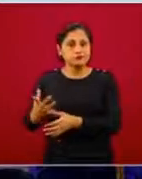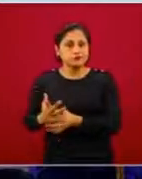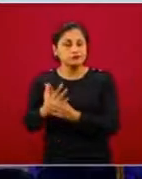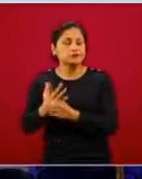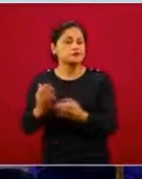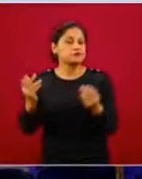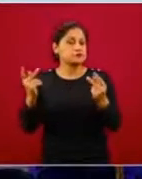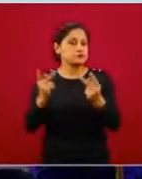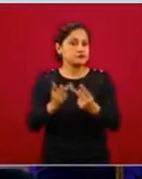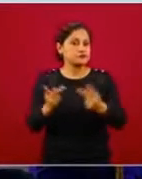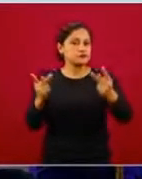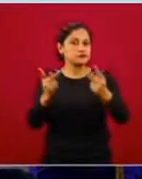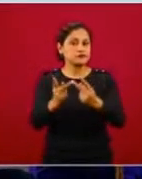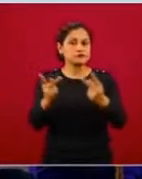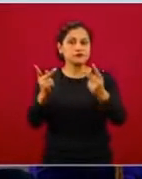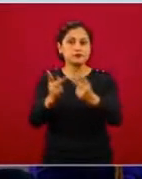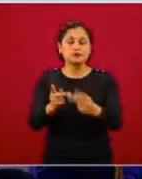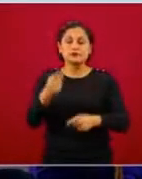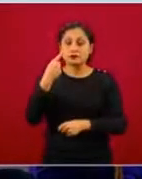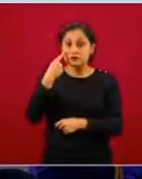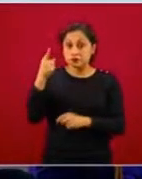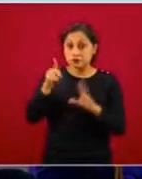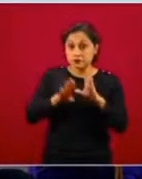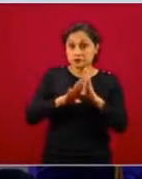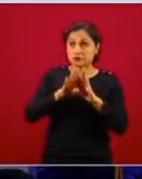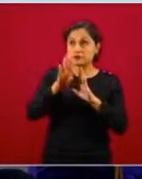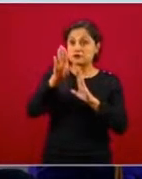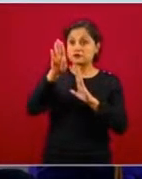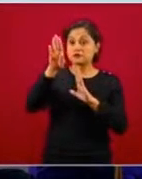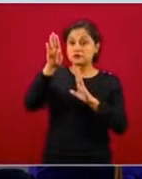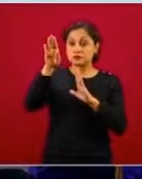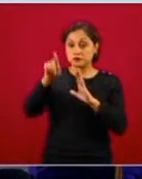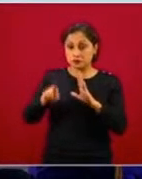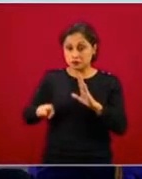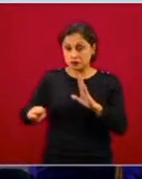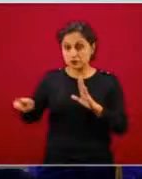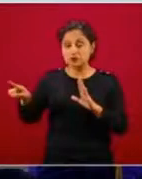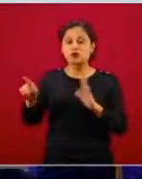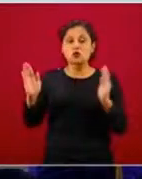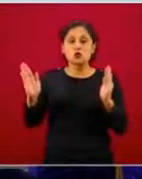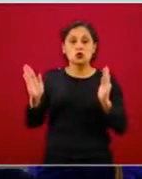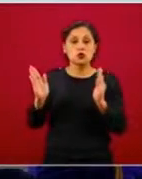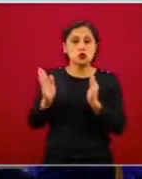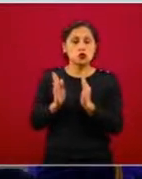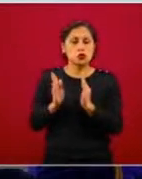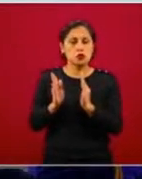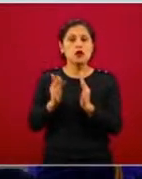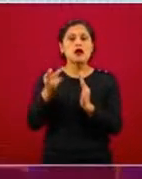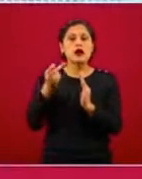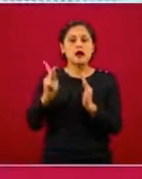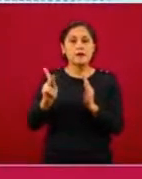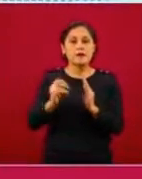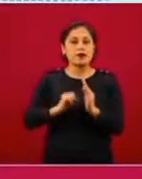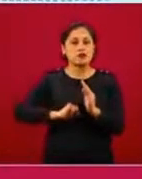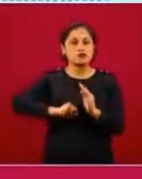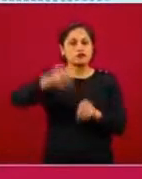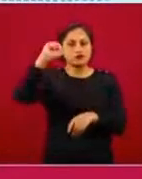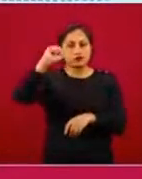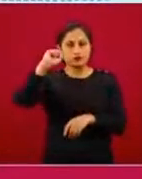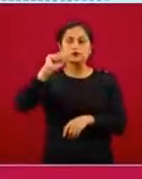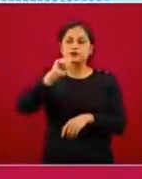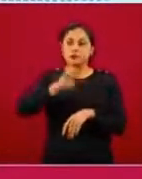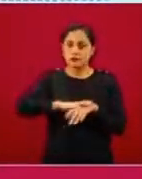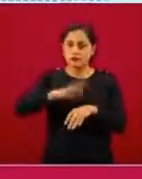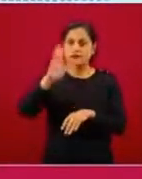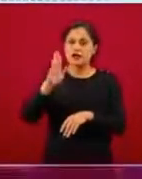epicurve right from our very first projections. This is the epicurve that we observed. It's a shorter curve, but more